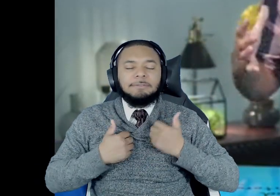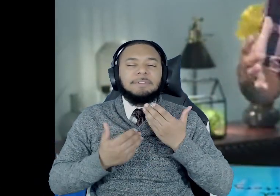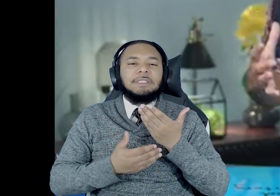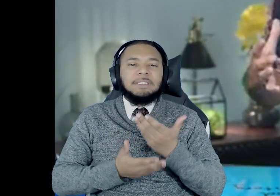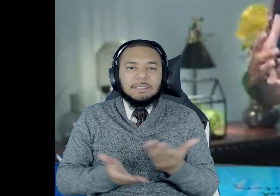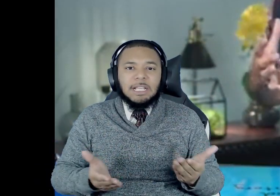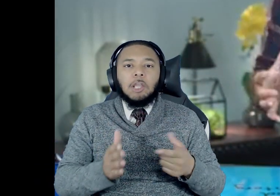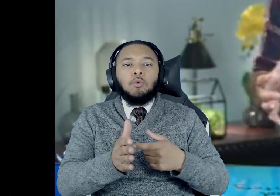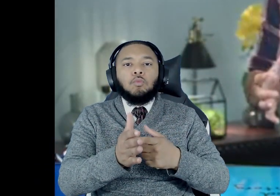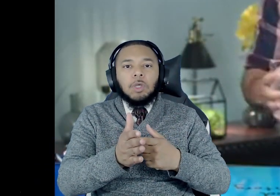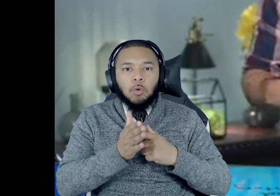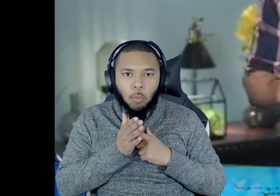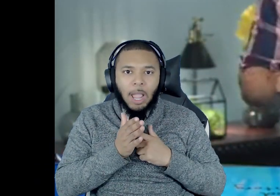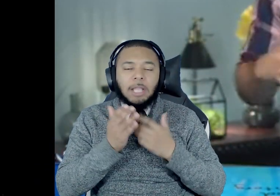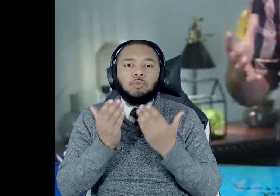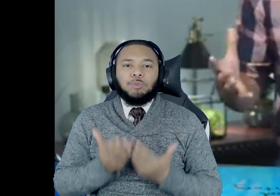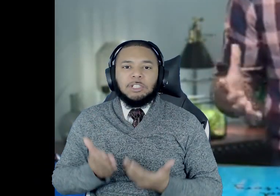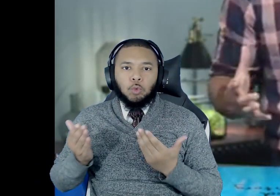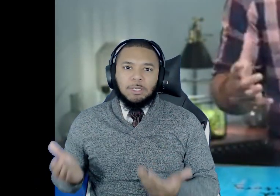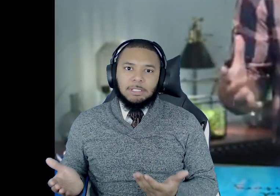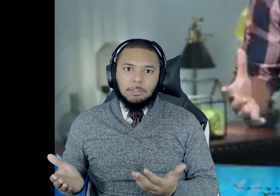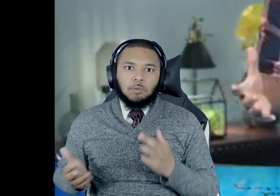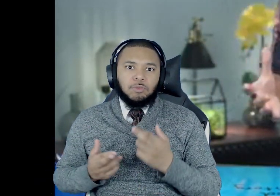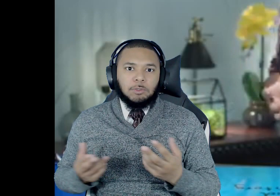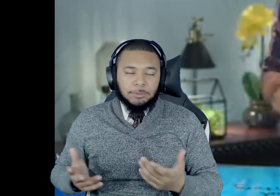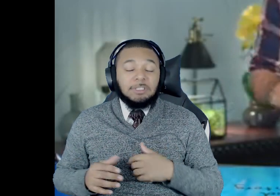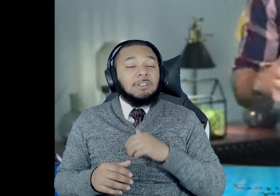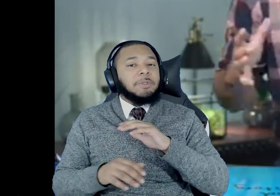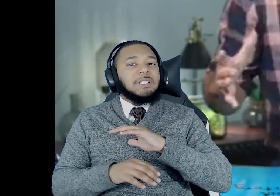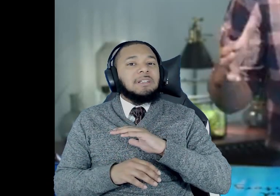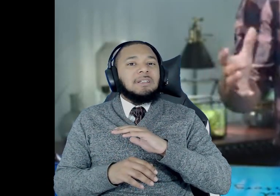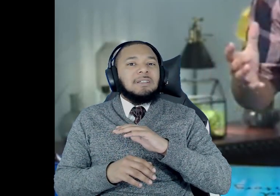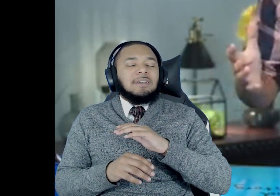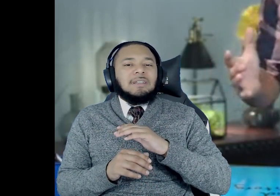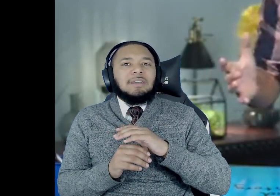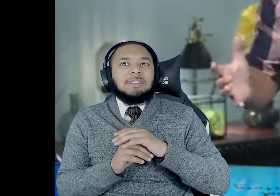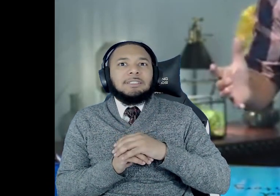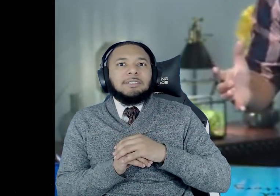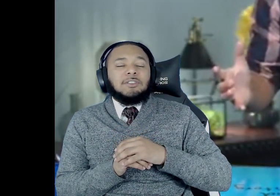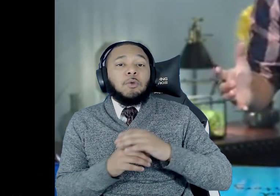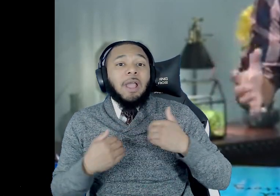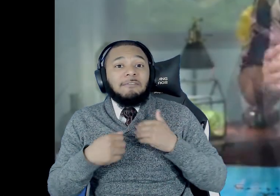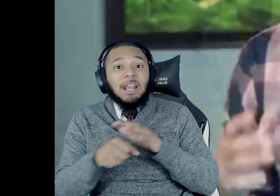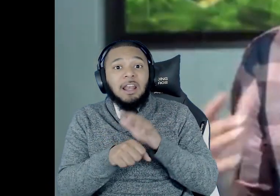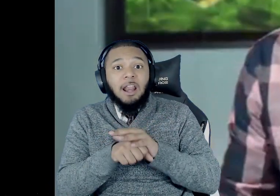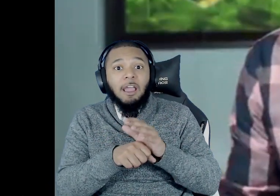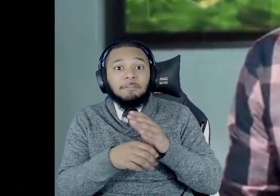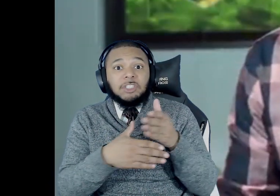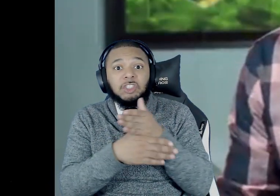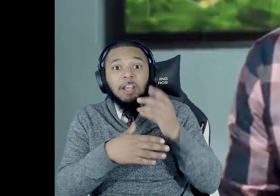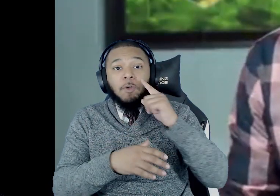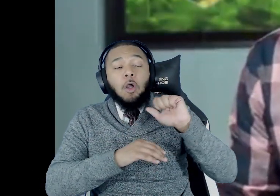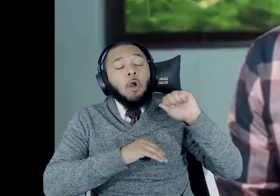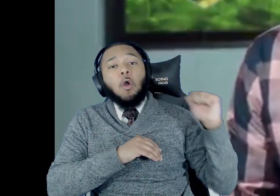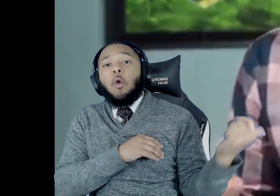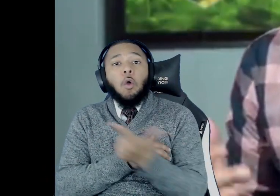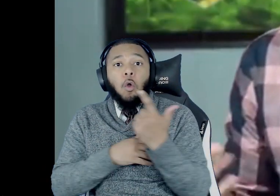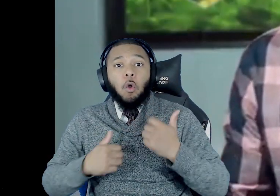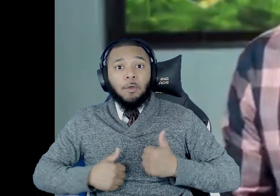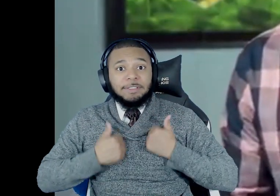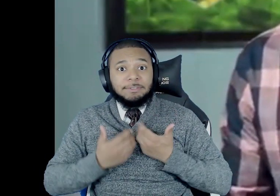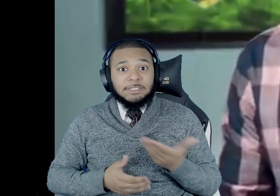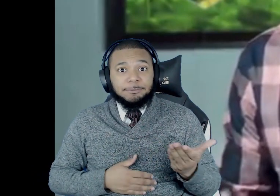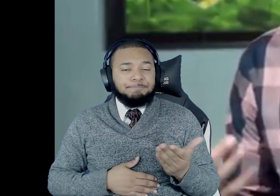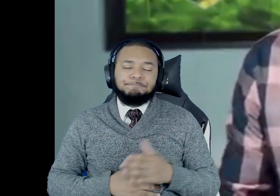resources and able to survive. So there's never going to be enough to go around for every single individual, right? The majority of individuals who